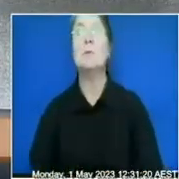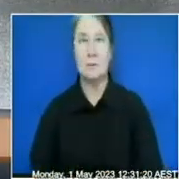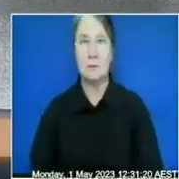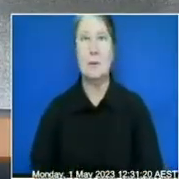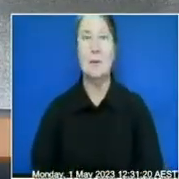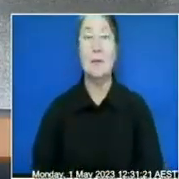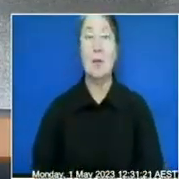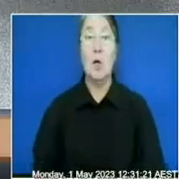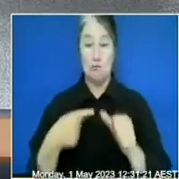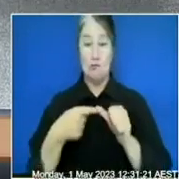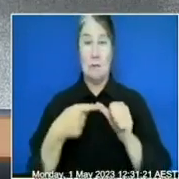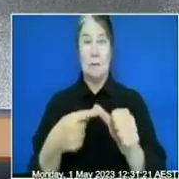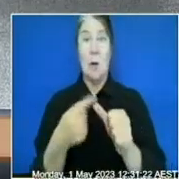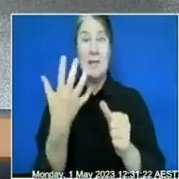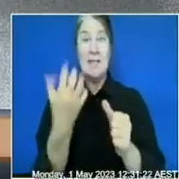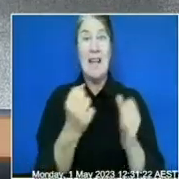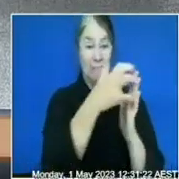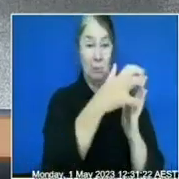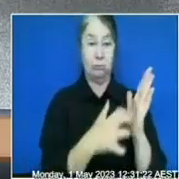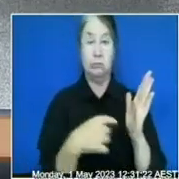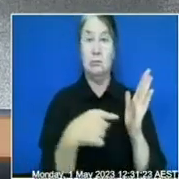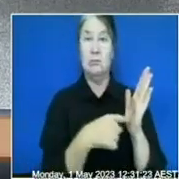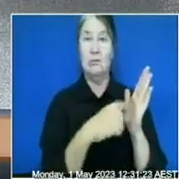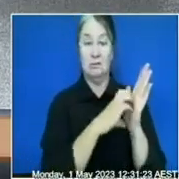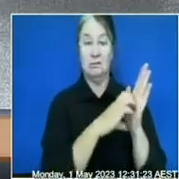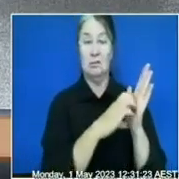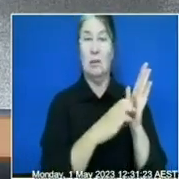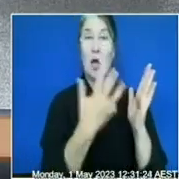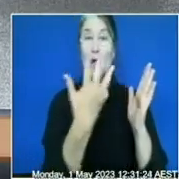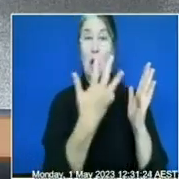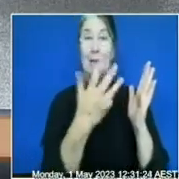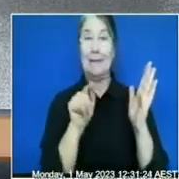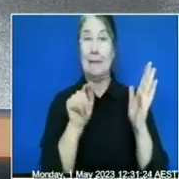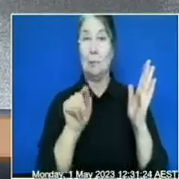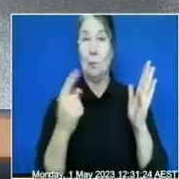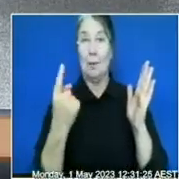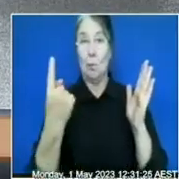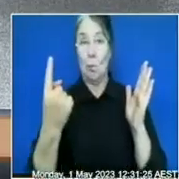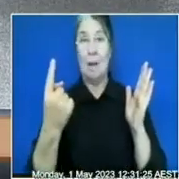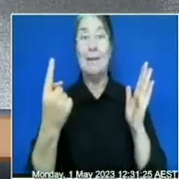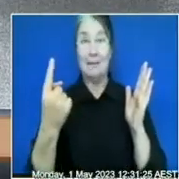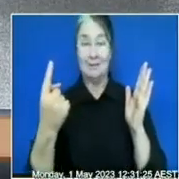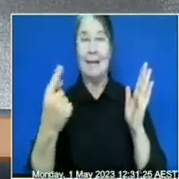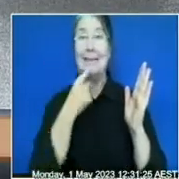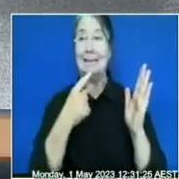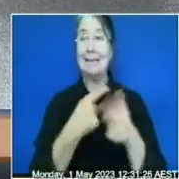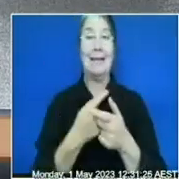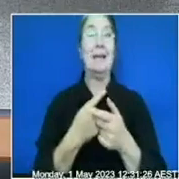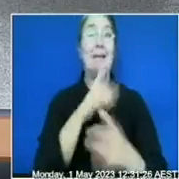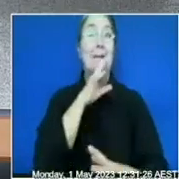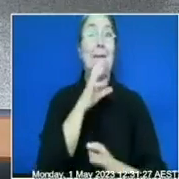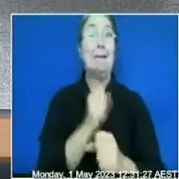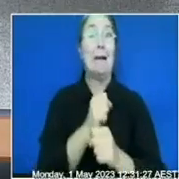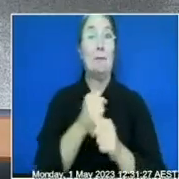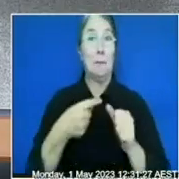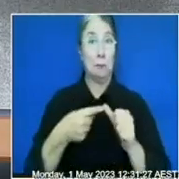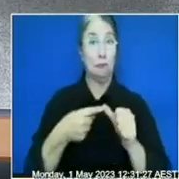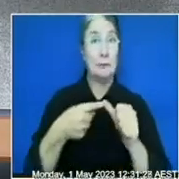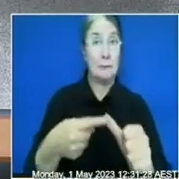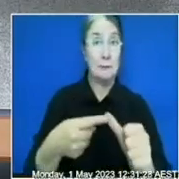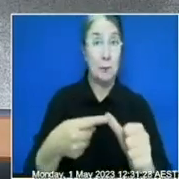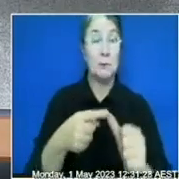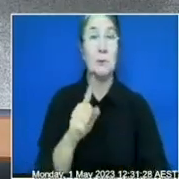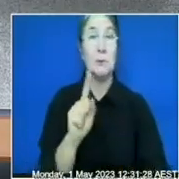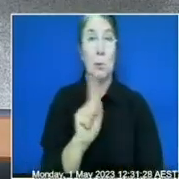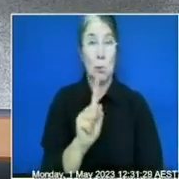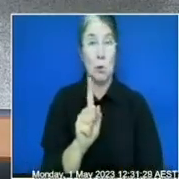government's response that that recommendation will be implemented and that implementation has commenced. Now, recommendation